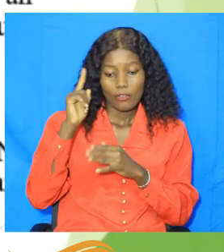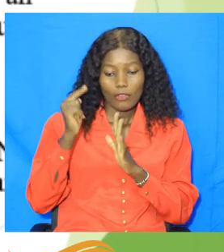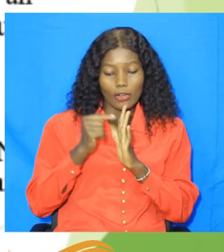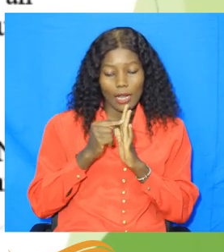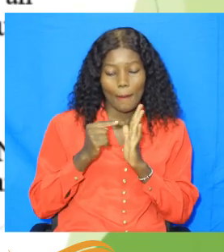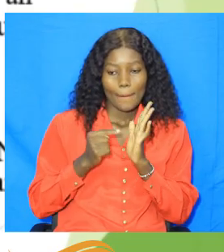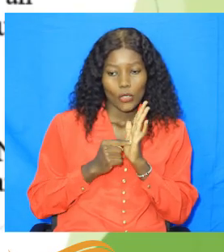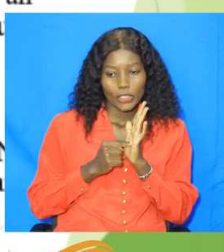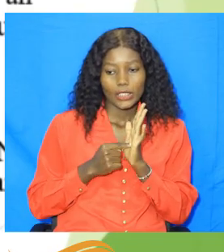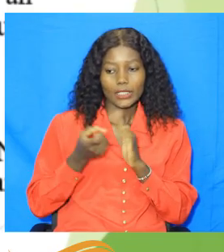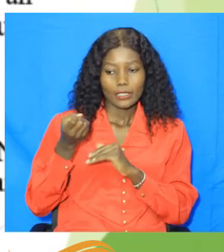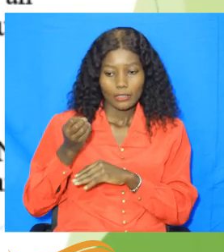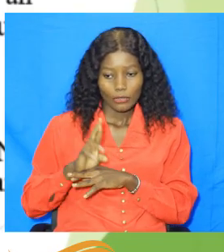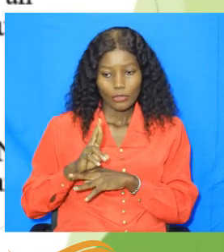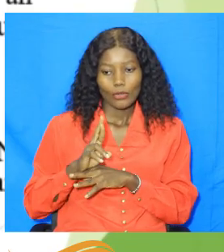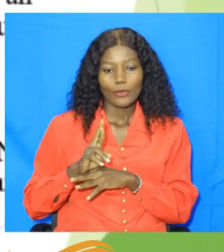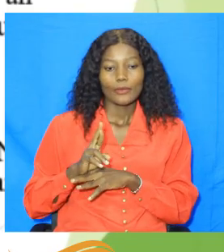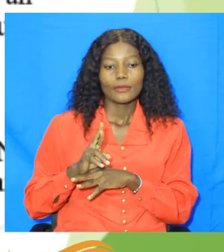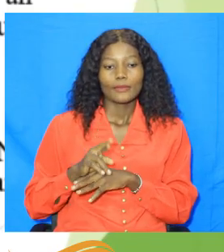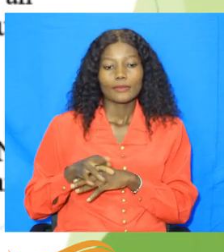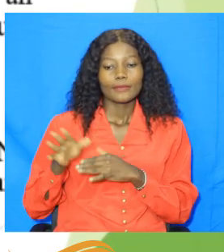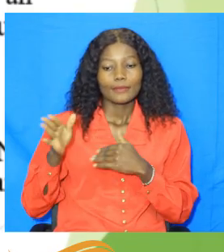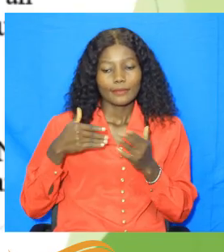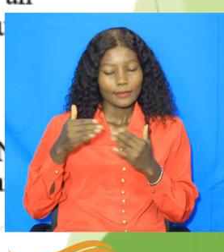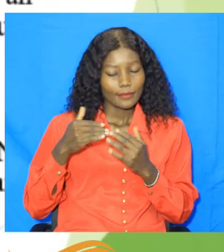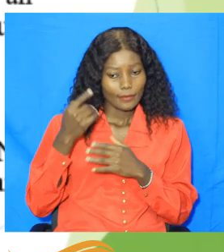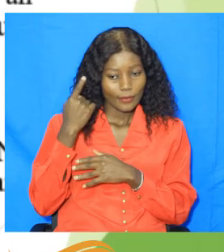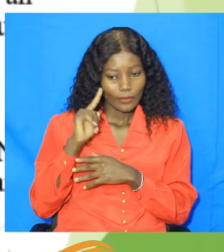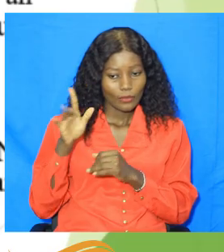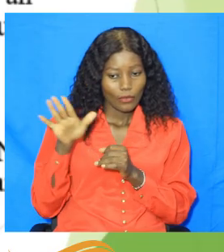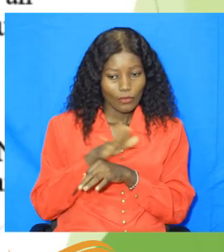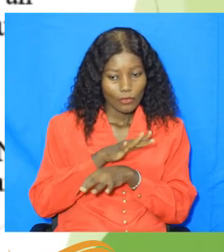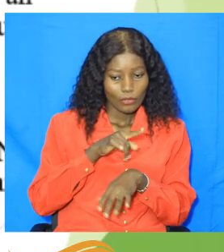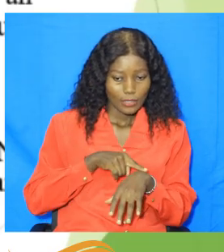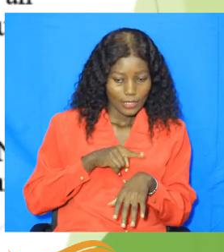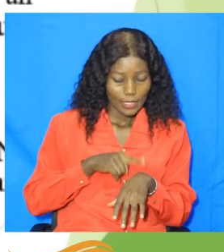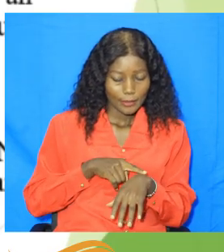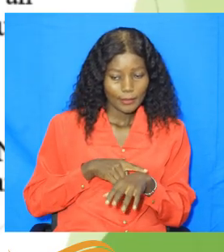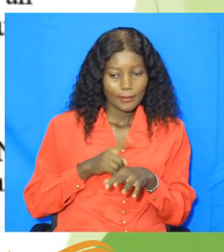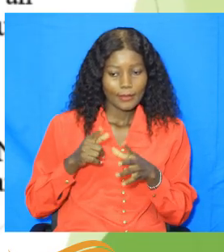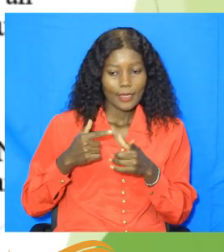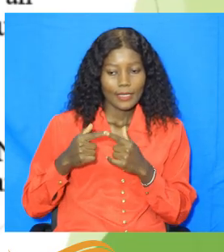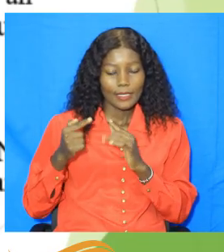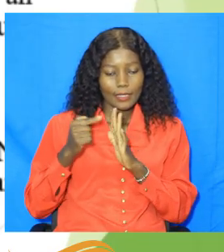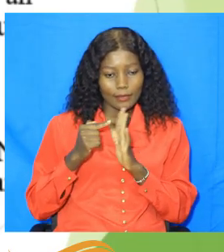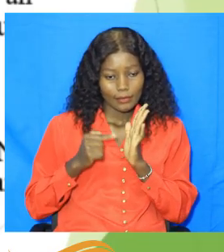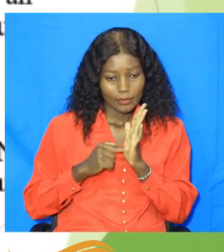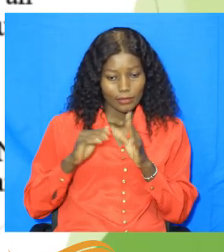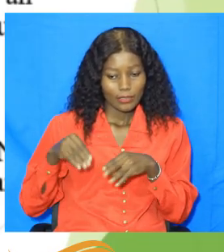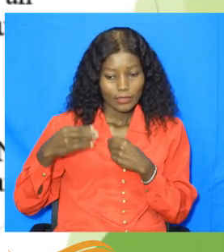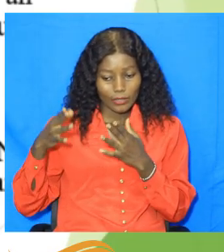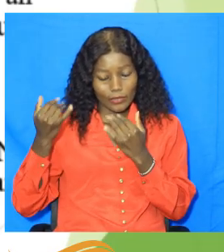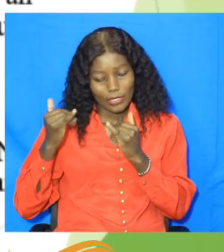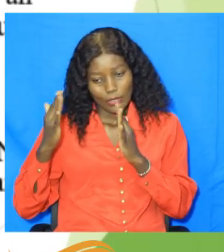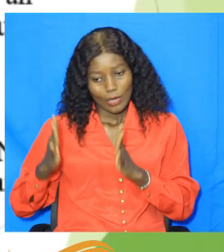score, or at the signal for full time. And a score is awarded to an